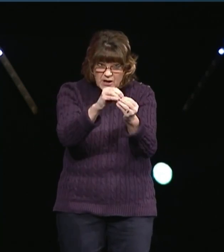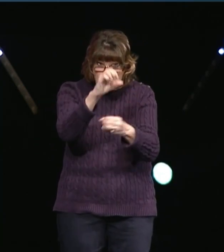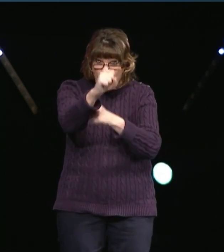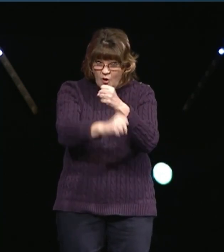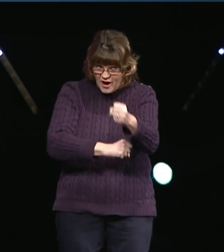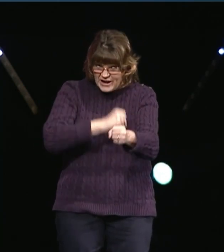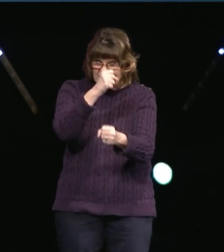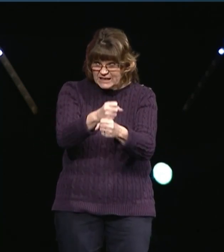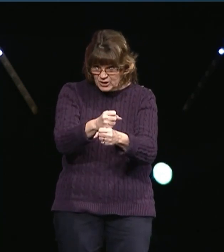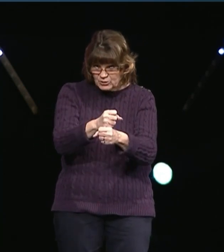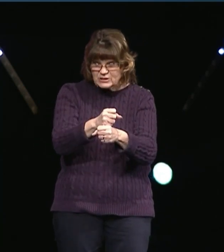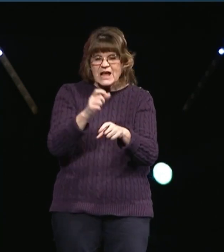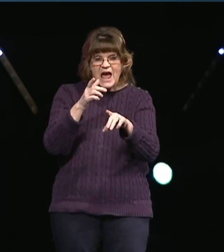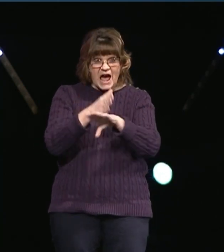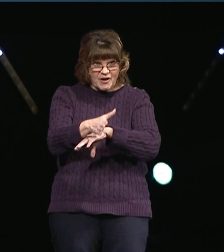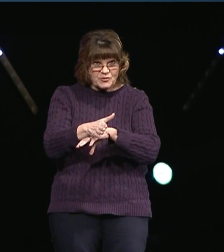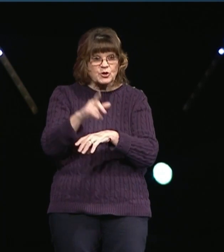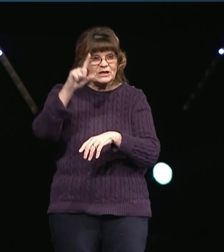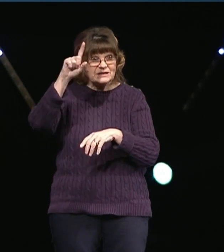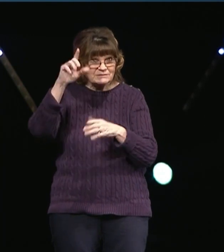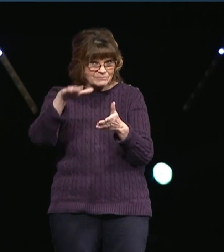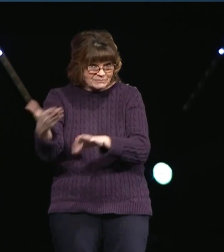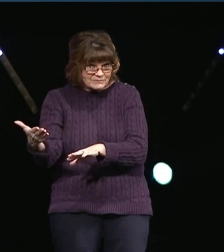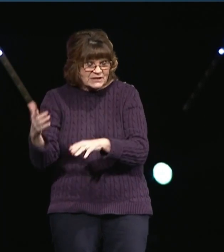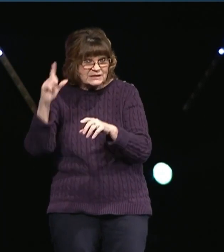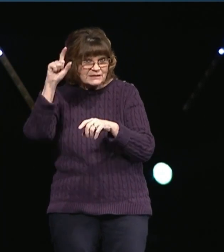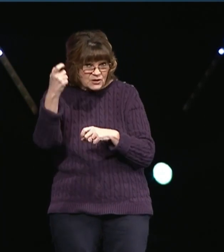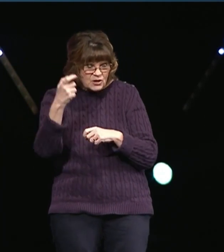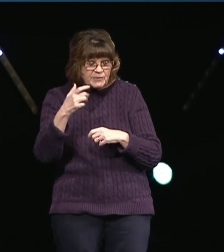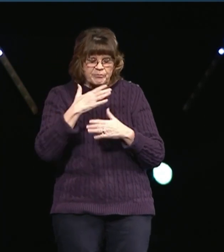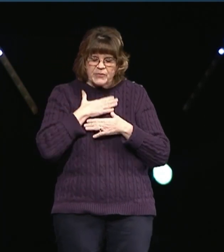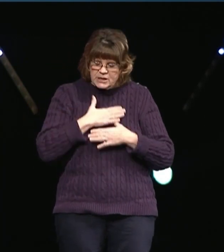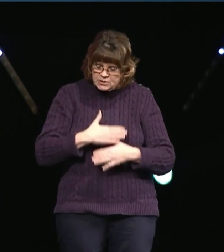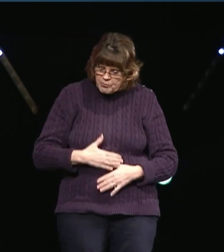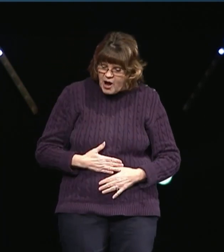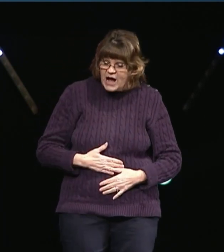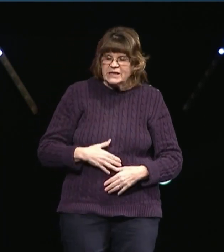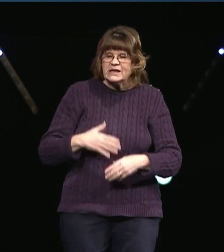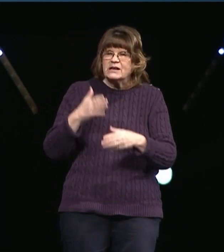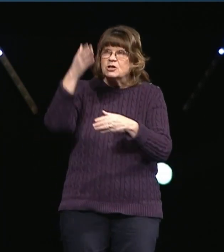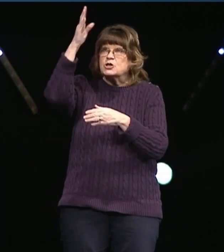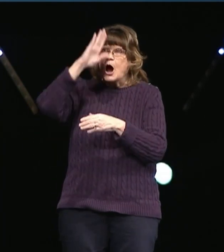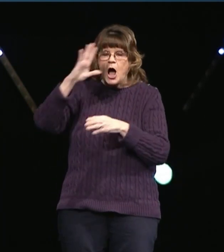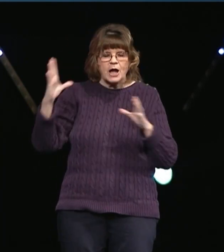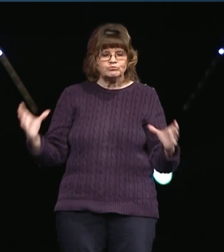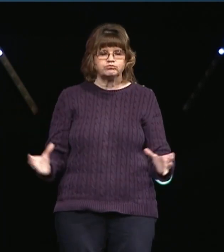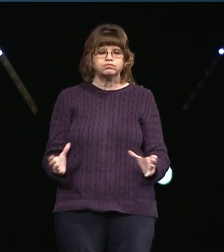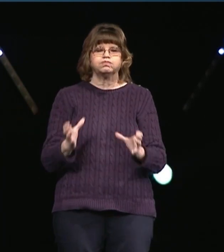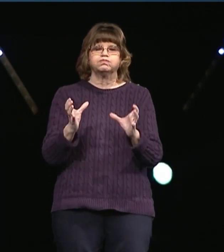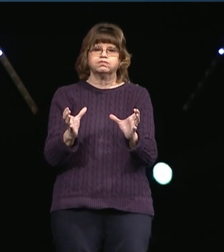years after his fatal diagnosis, his broken body held up by the sovereign hands of the Almighty God.